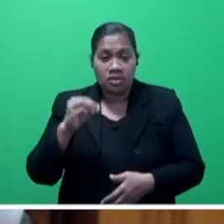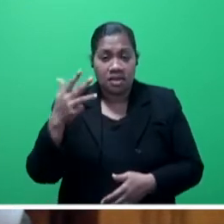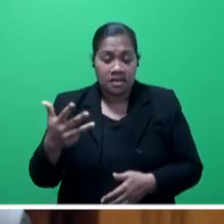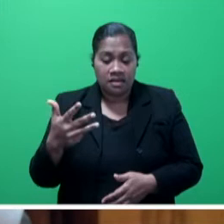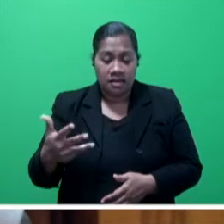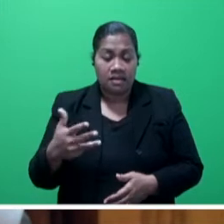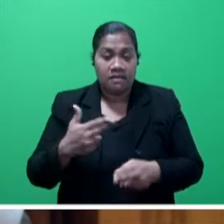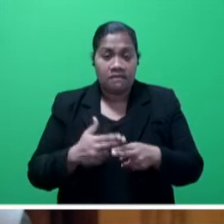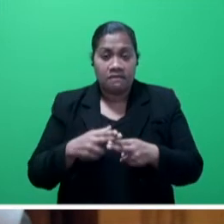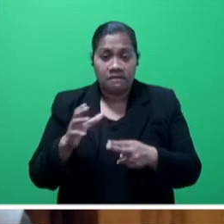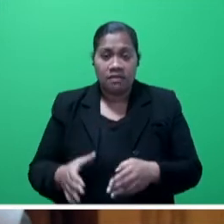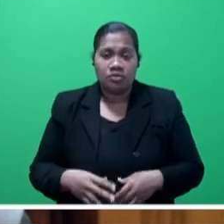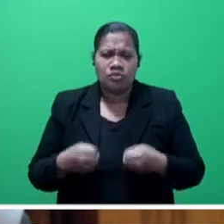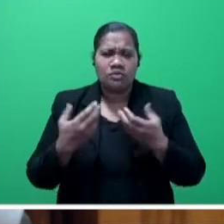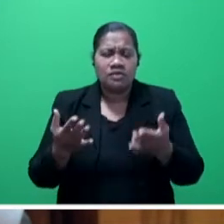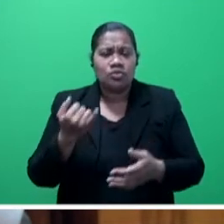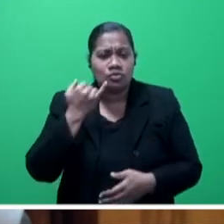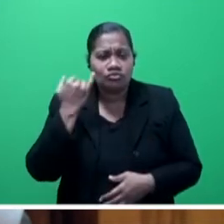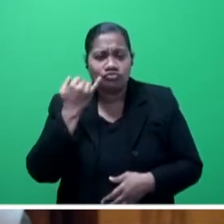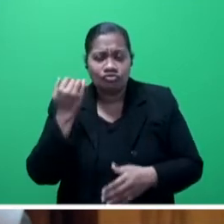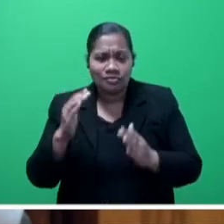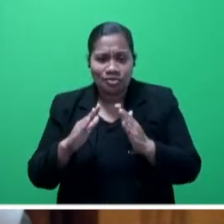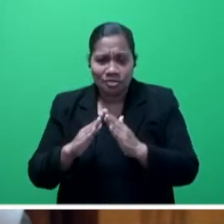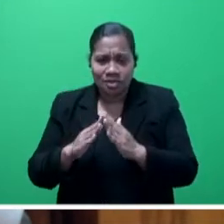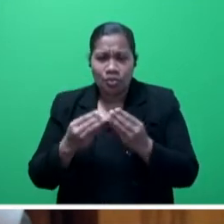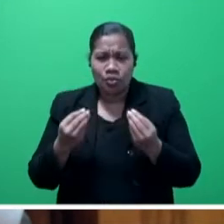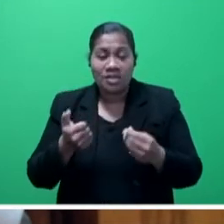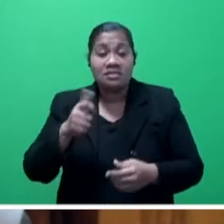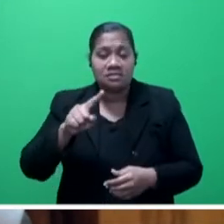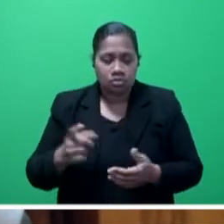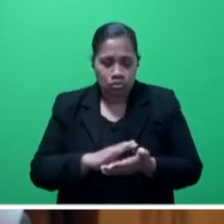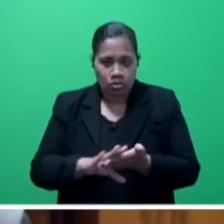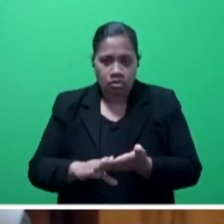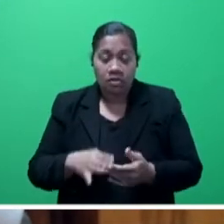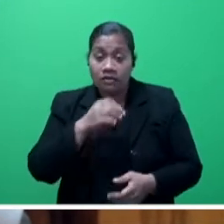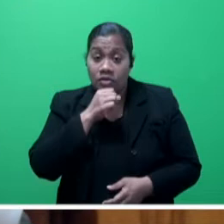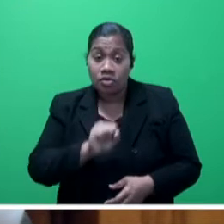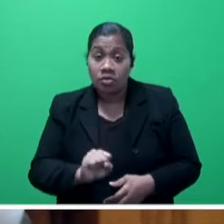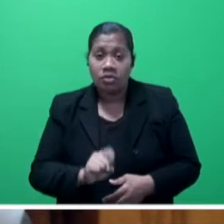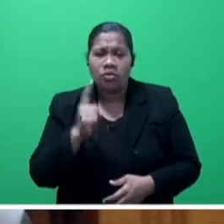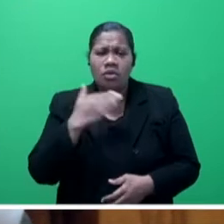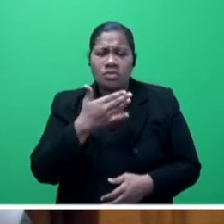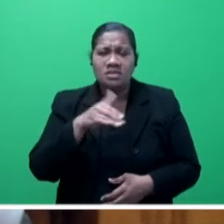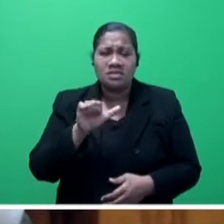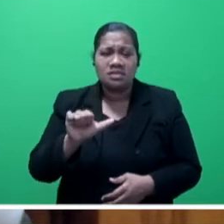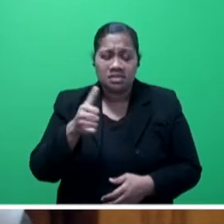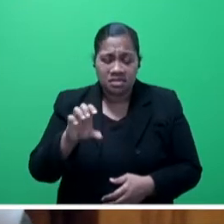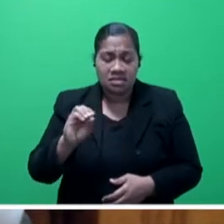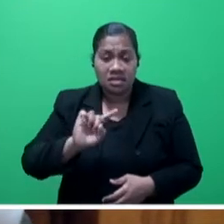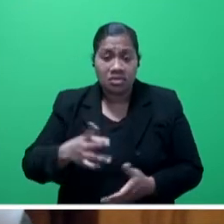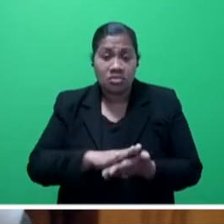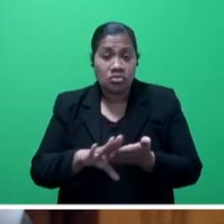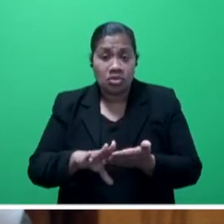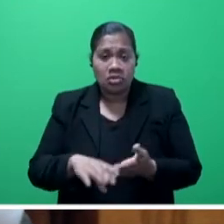that will be provided with sheep sheds material worth $6,000. Goat shed package, Mr. Speaker, says $160,000 have been